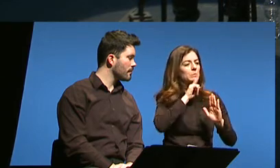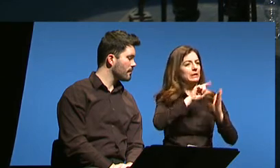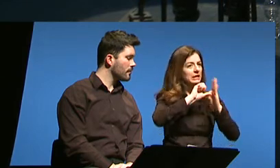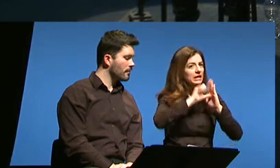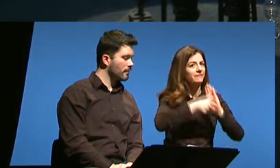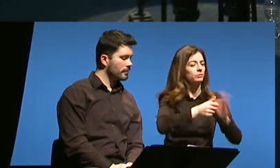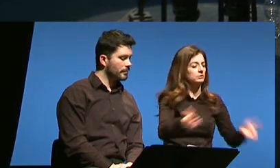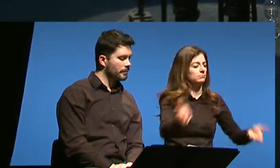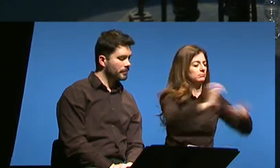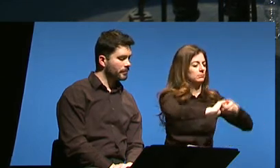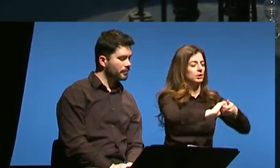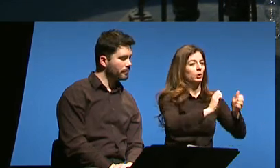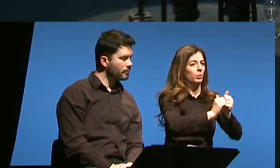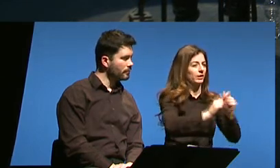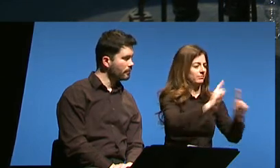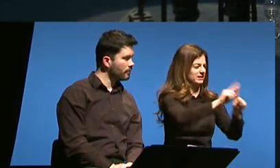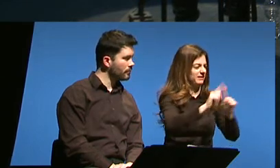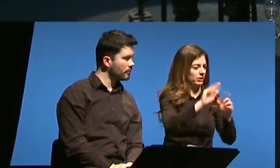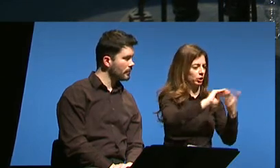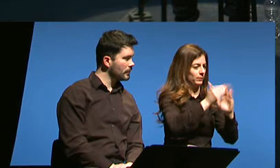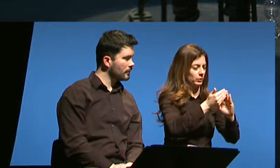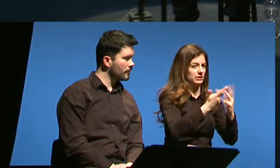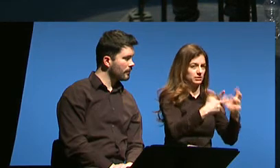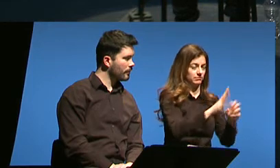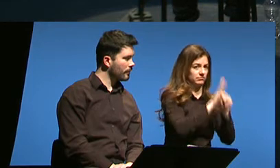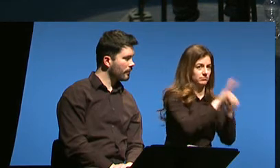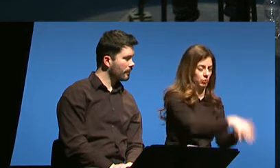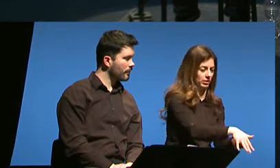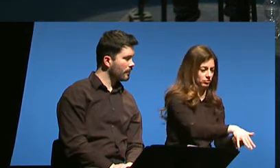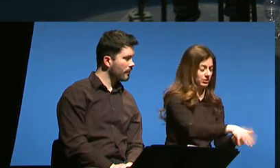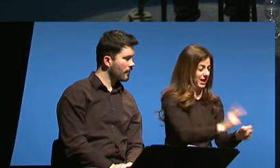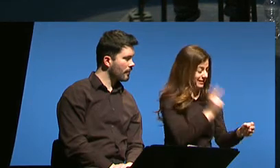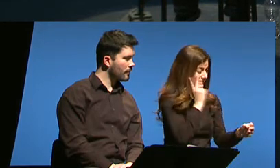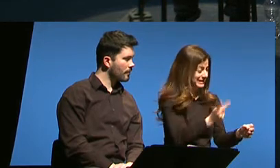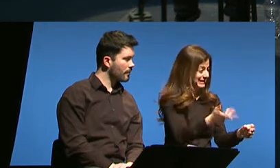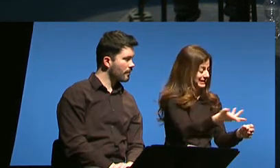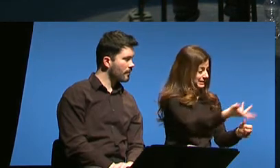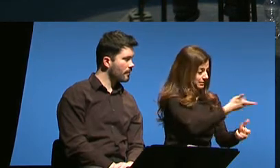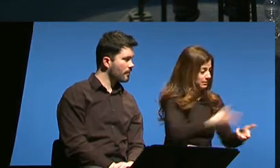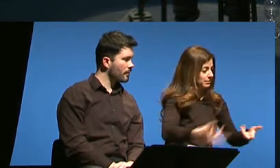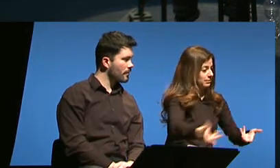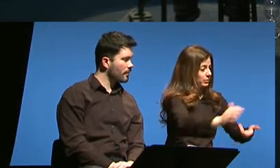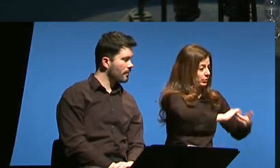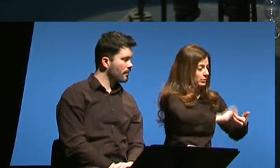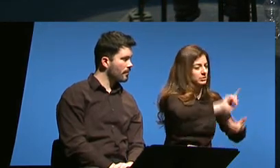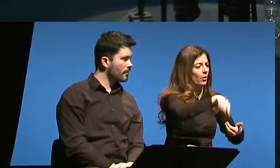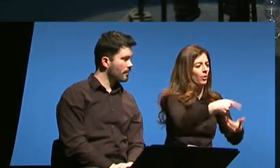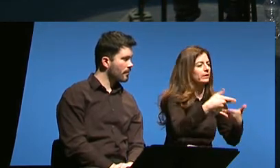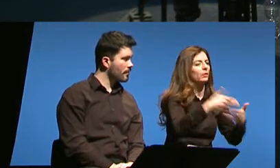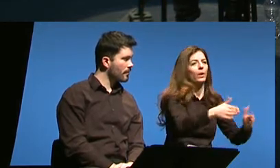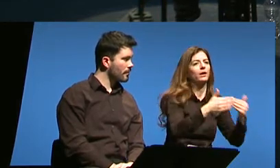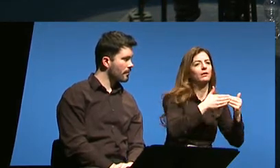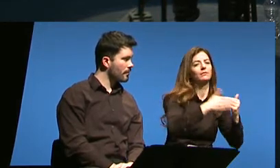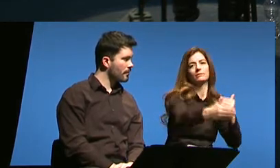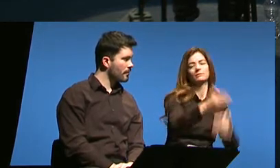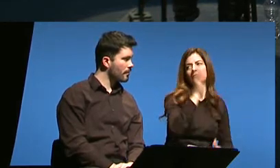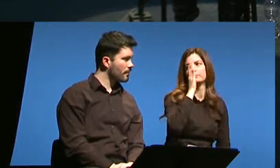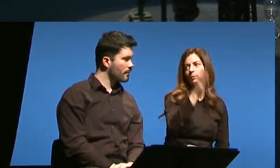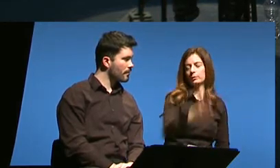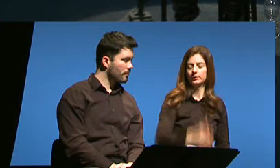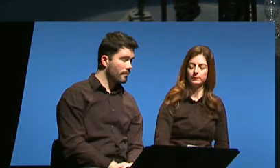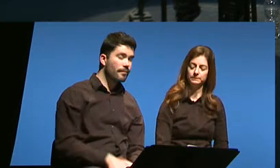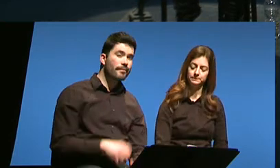communities. This is what I'm seeing happen all around me, and this is the only way we move forward. As a Muslim and recent